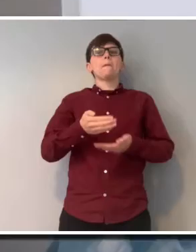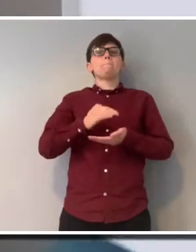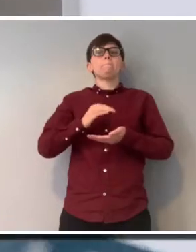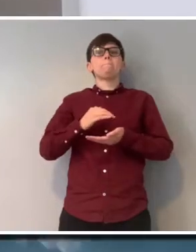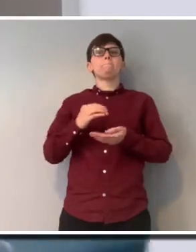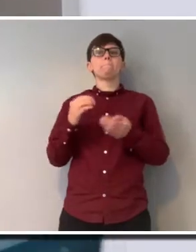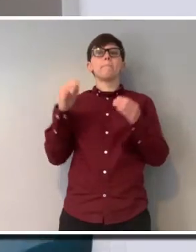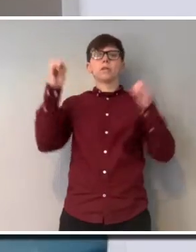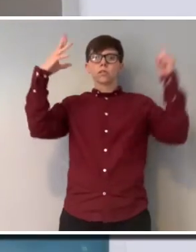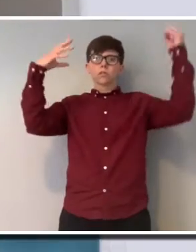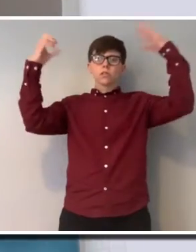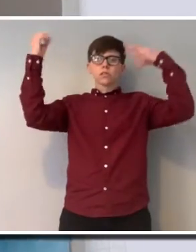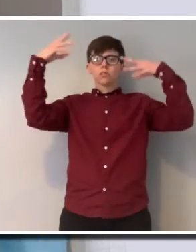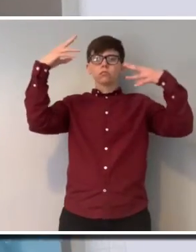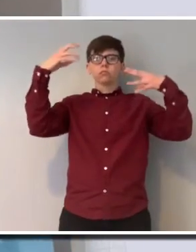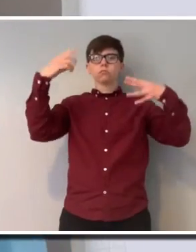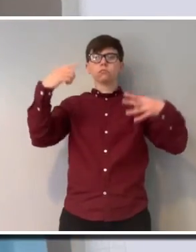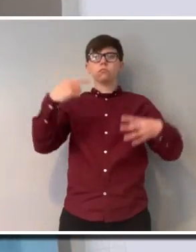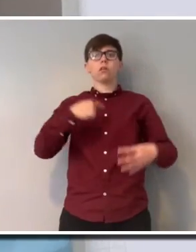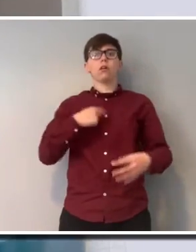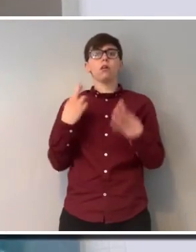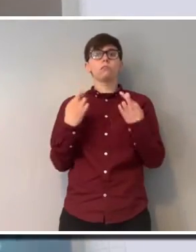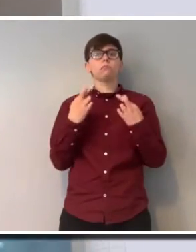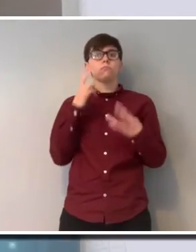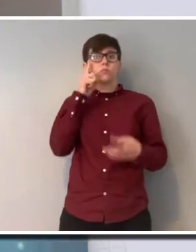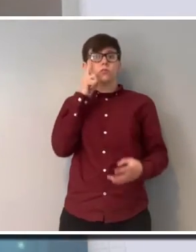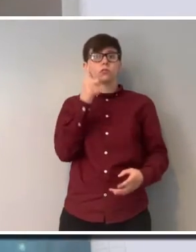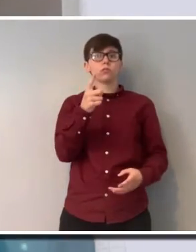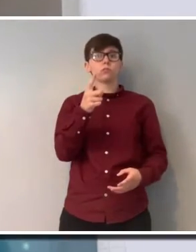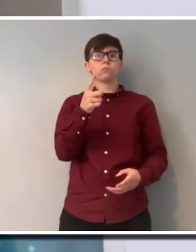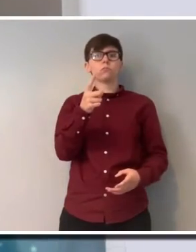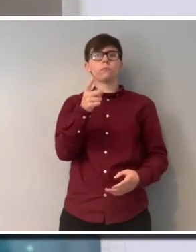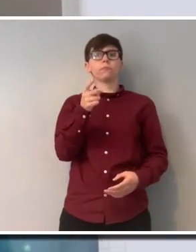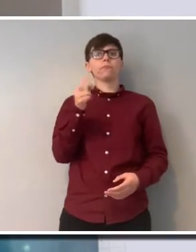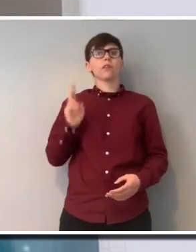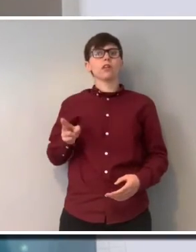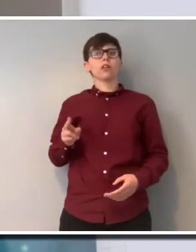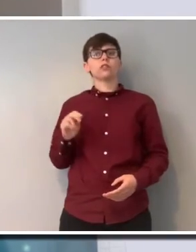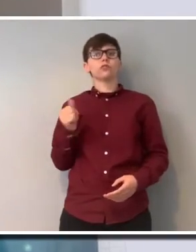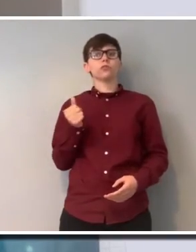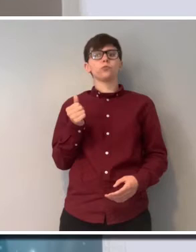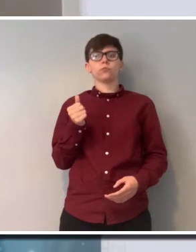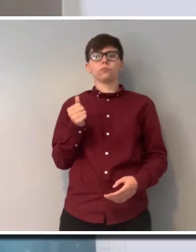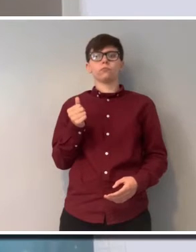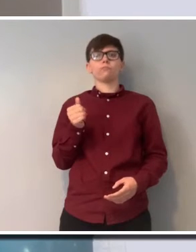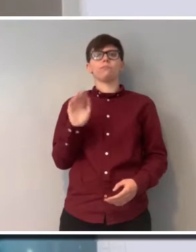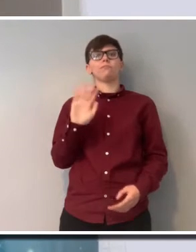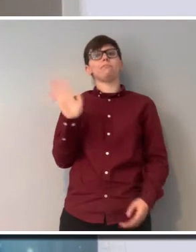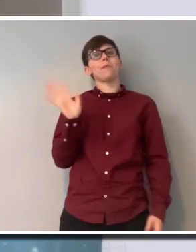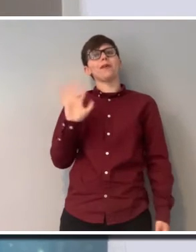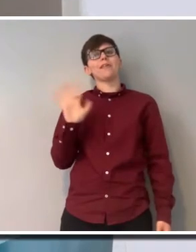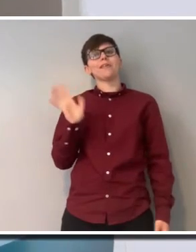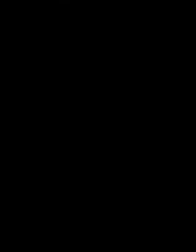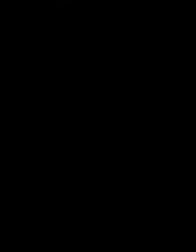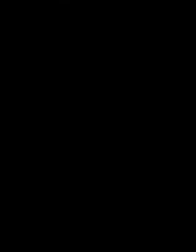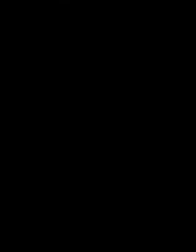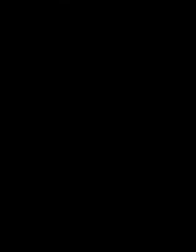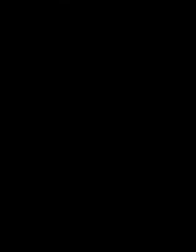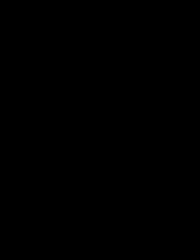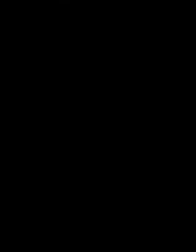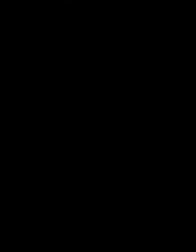So I hope you enjoyed our story today, My Pet Star. And I hope to see you again soon. Bye-bye.